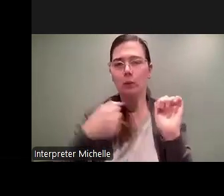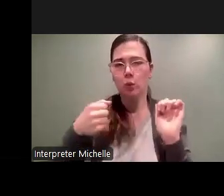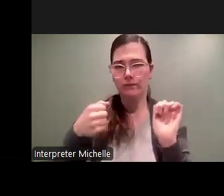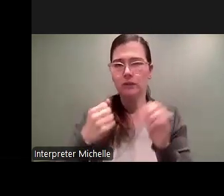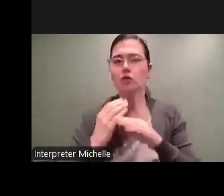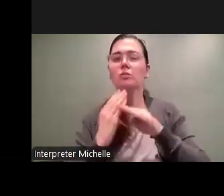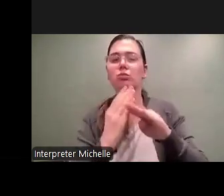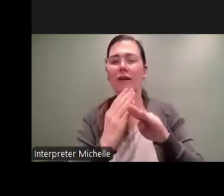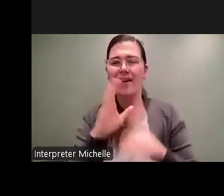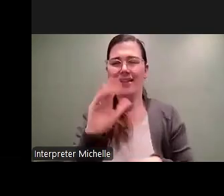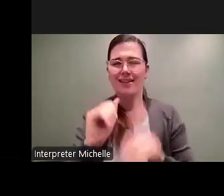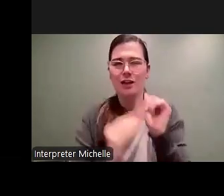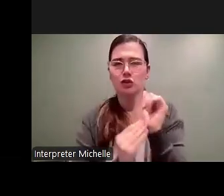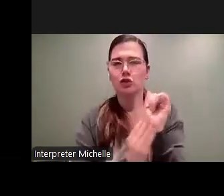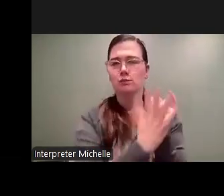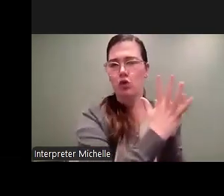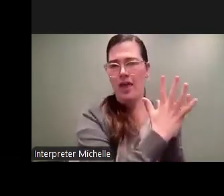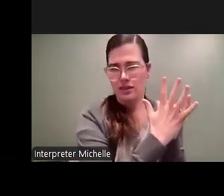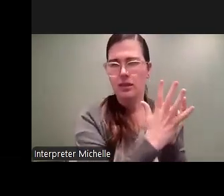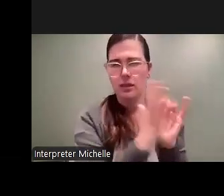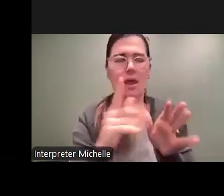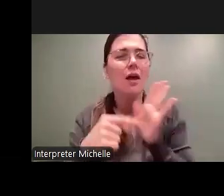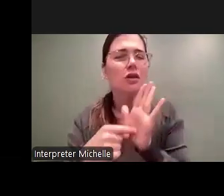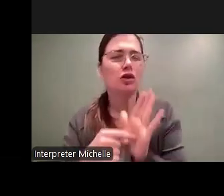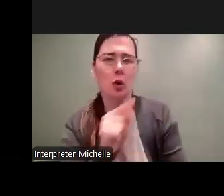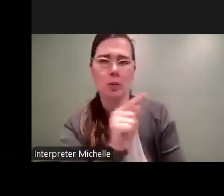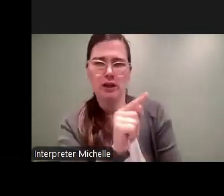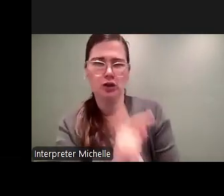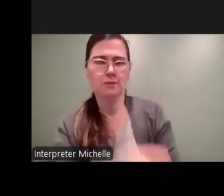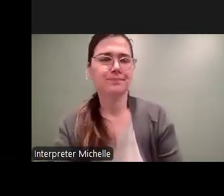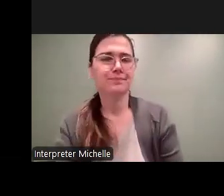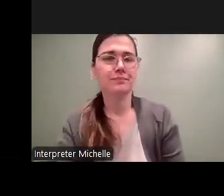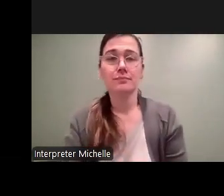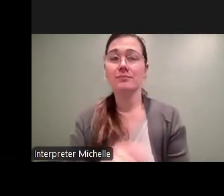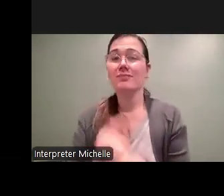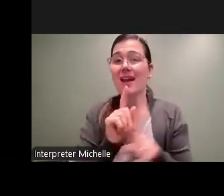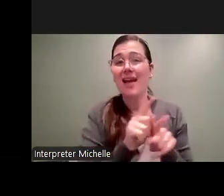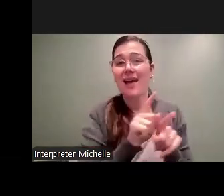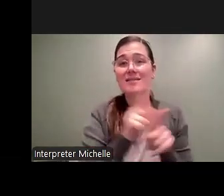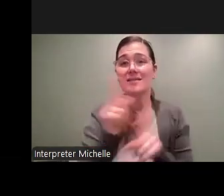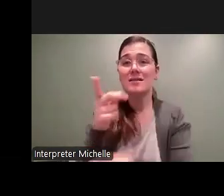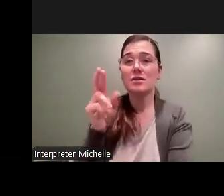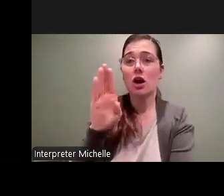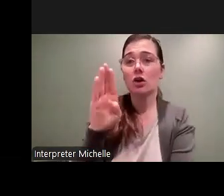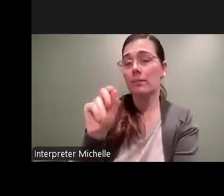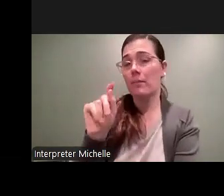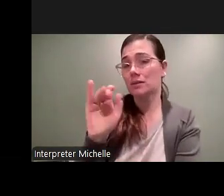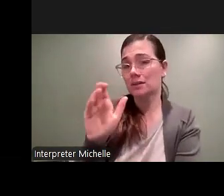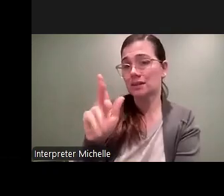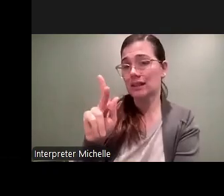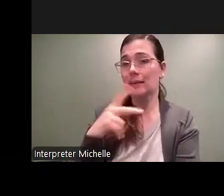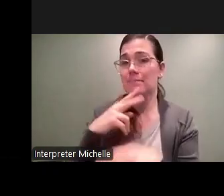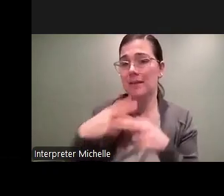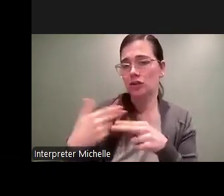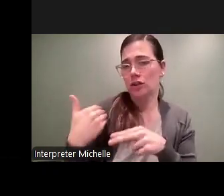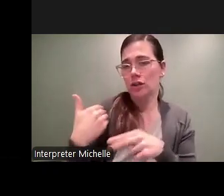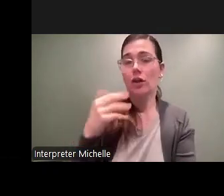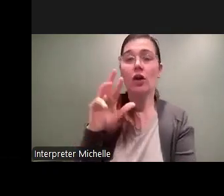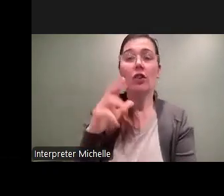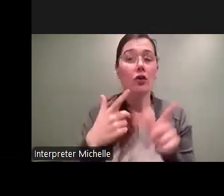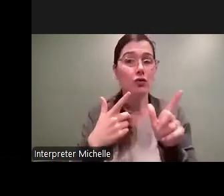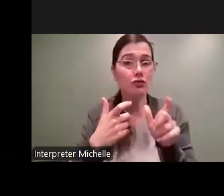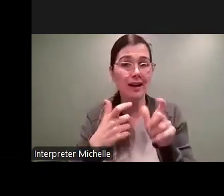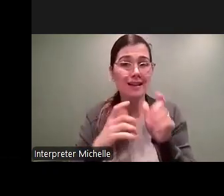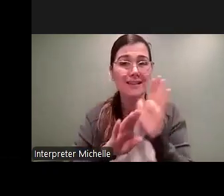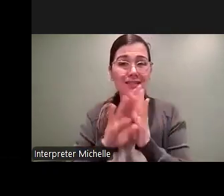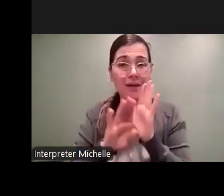on this slide. And as Dr. Bostic mentioned earlier, the rates of actual development of cancer are